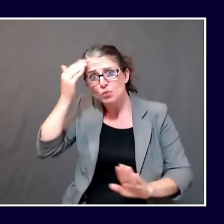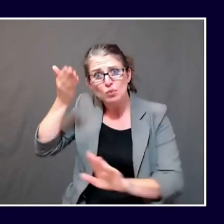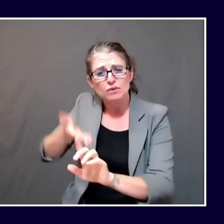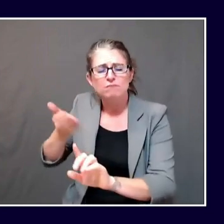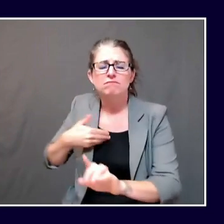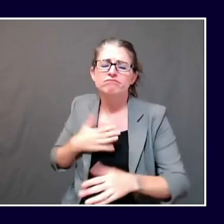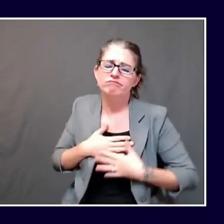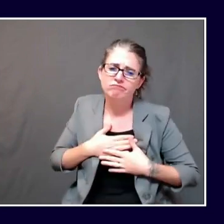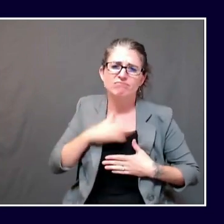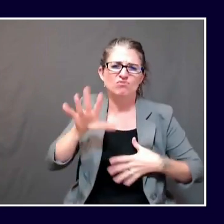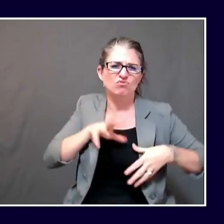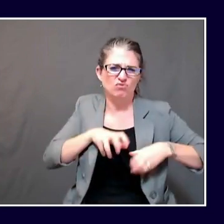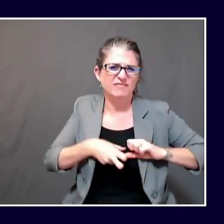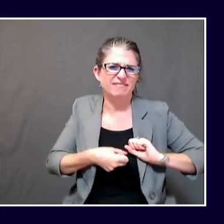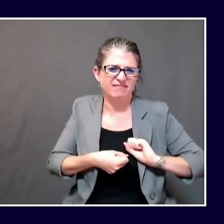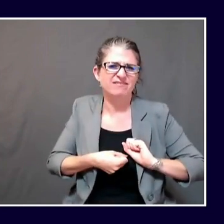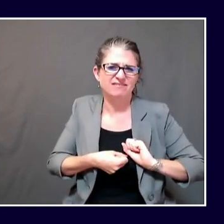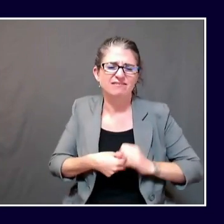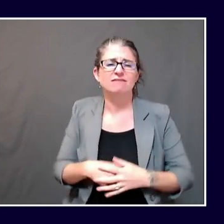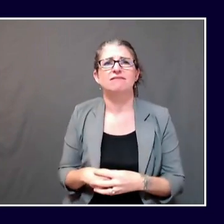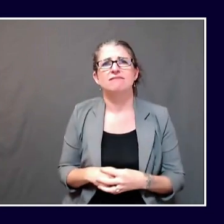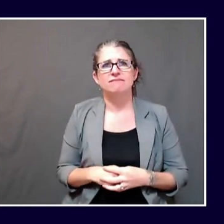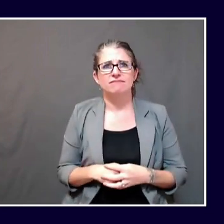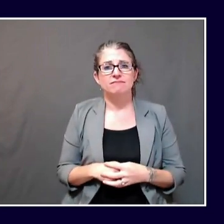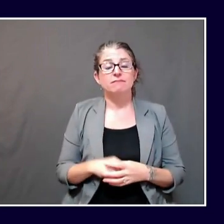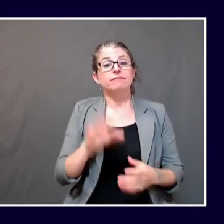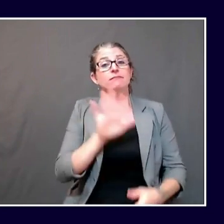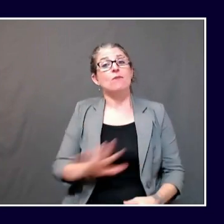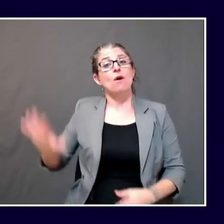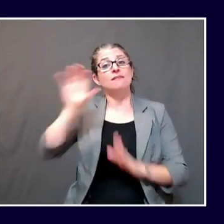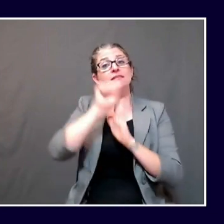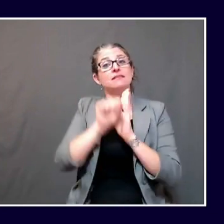Right now, across the state, there are a total of